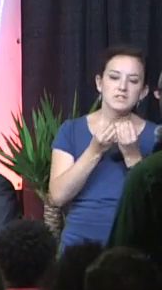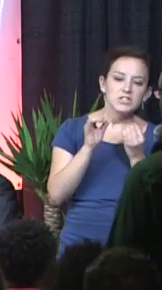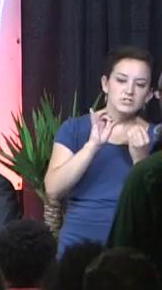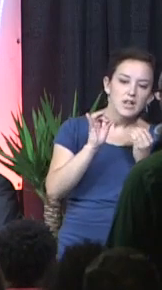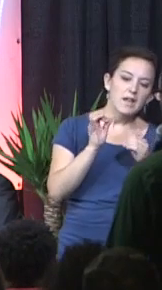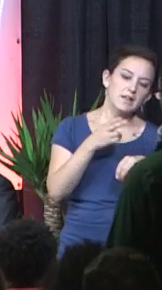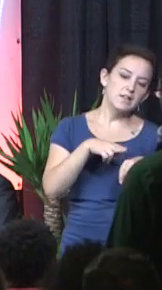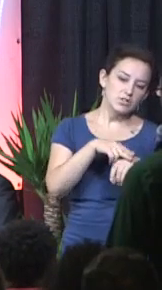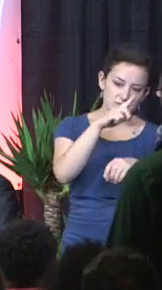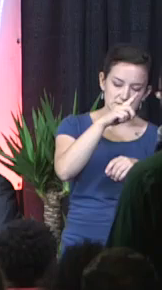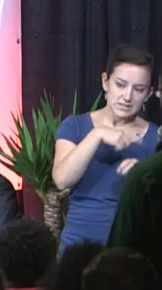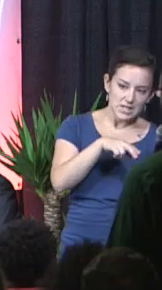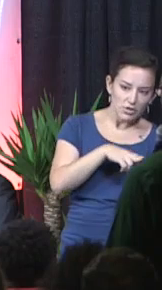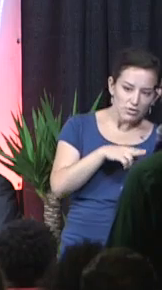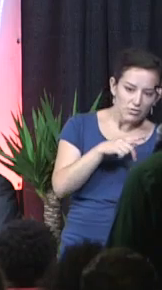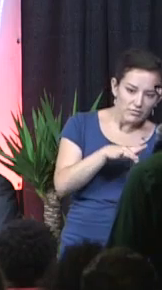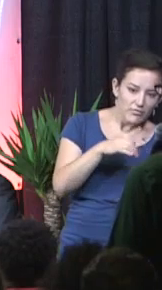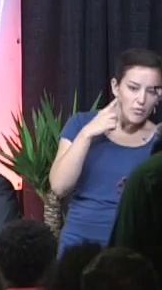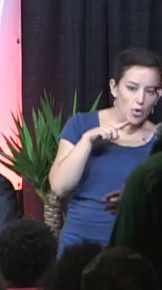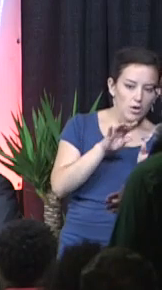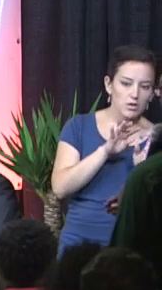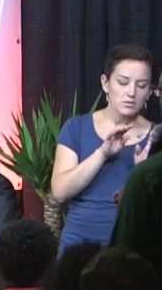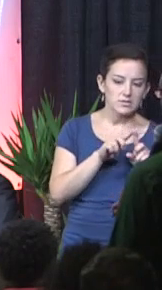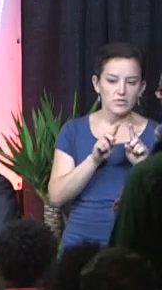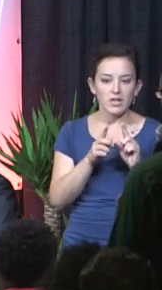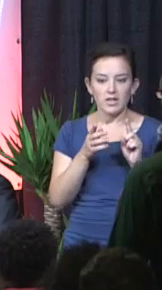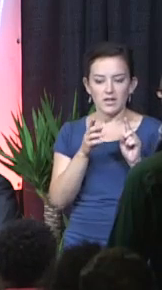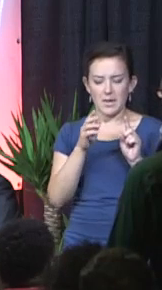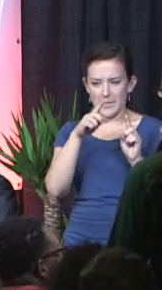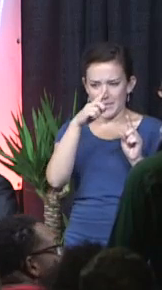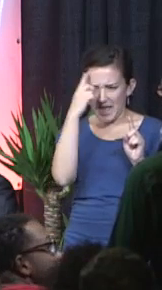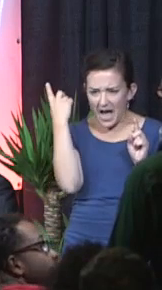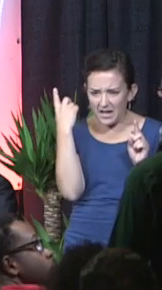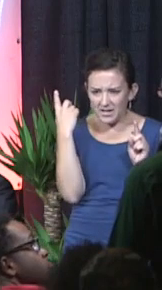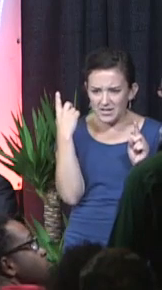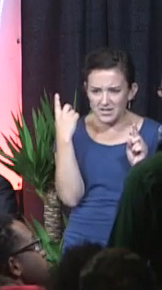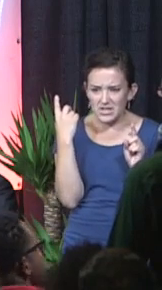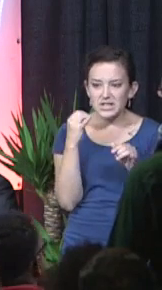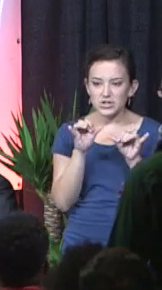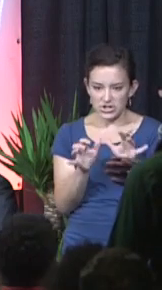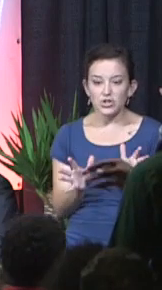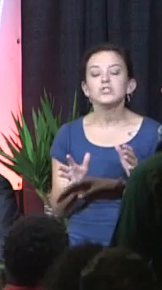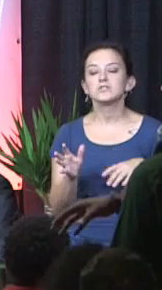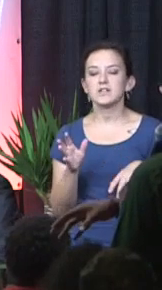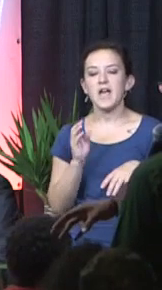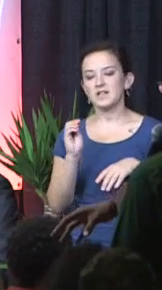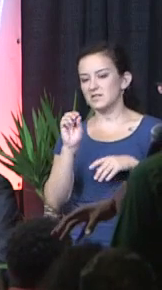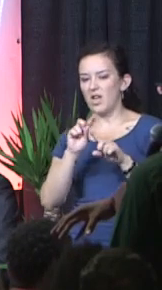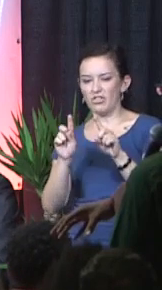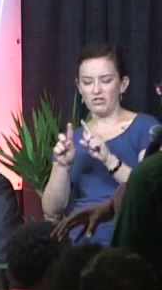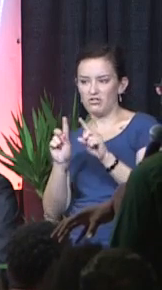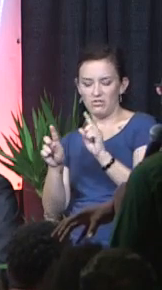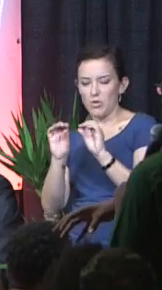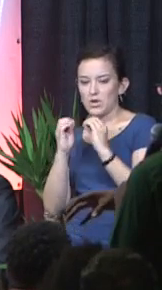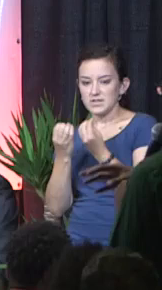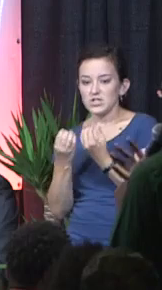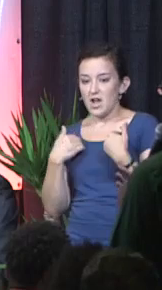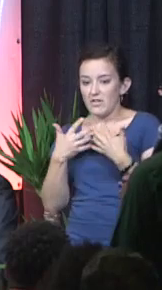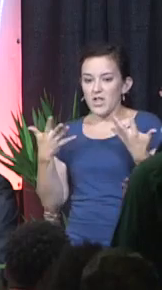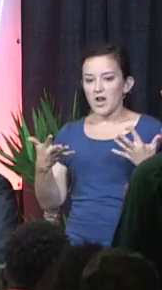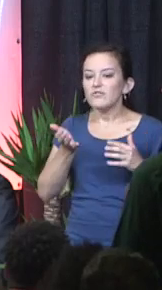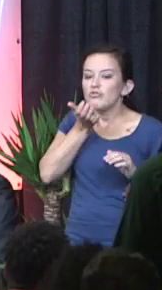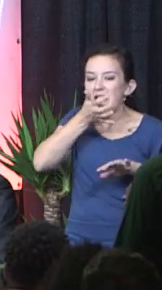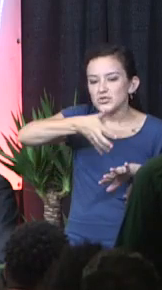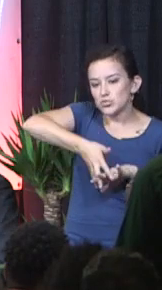Black Engineers and SWE and SHIP, how do they need to approach these issues strategically? Because there's a lot of grassroots work being done, and